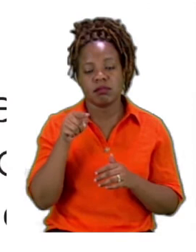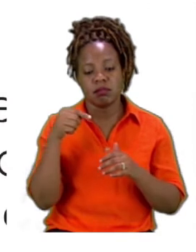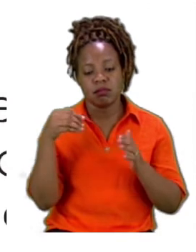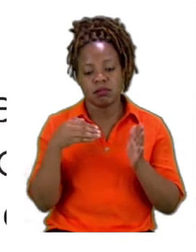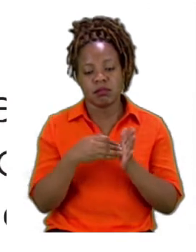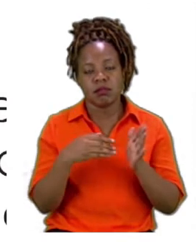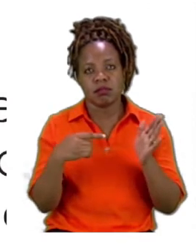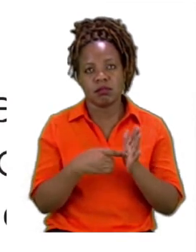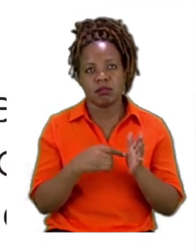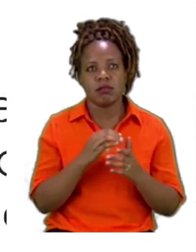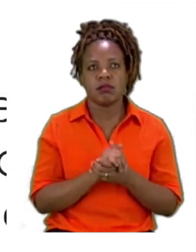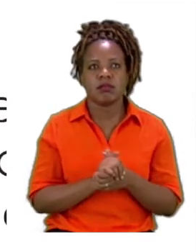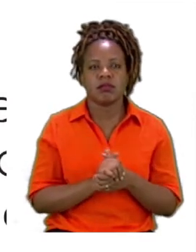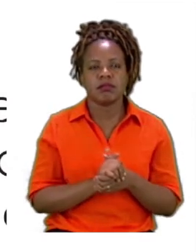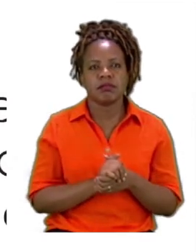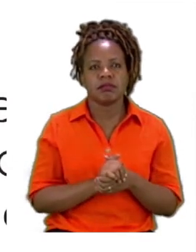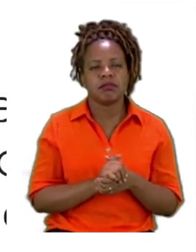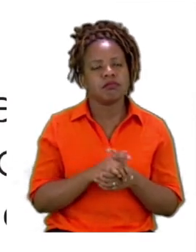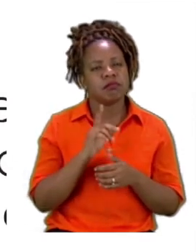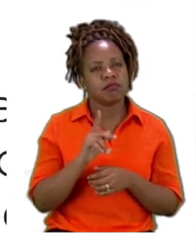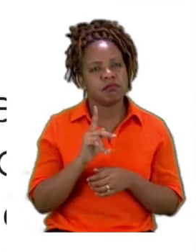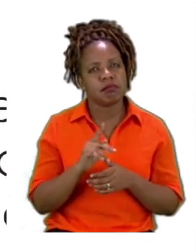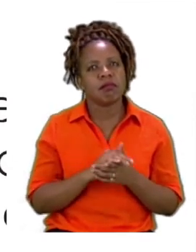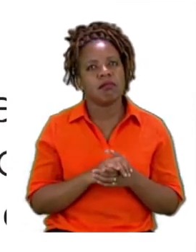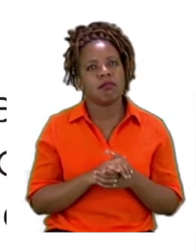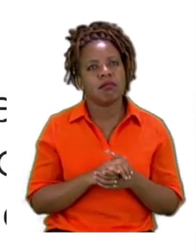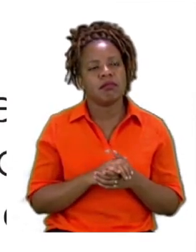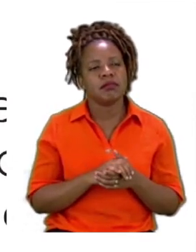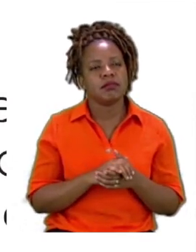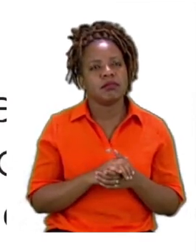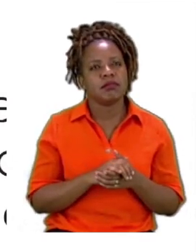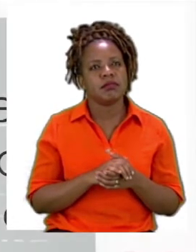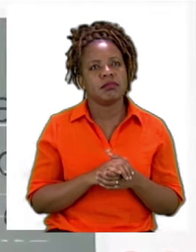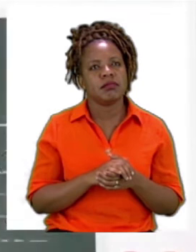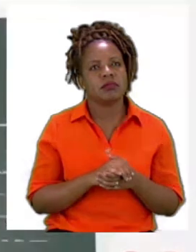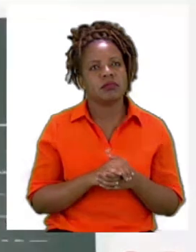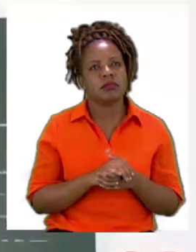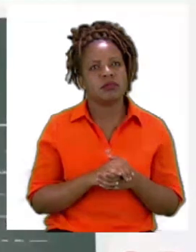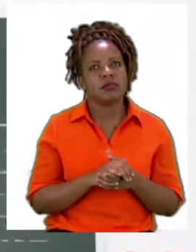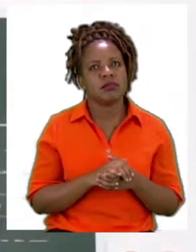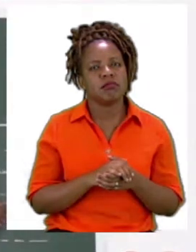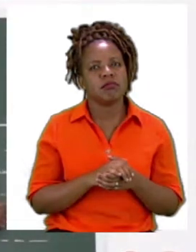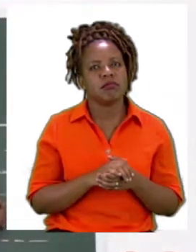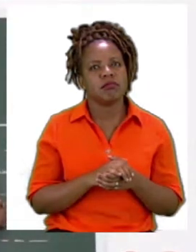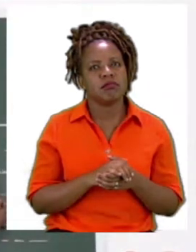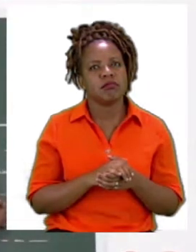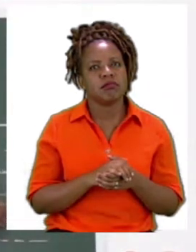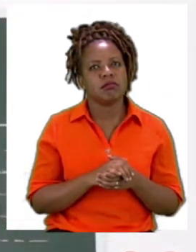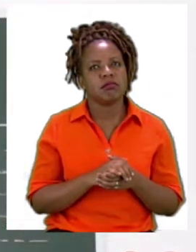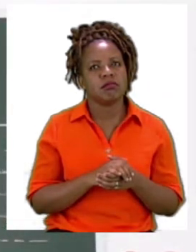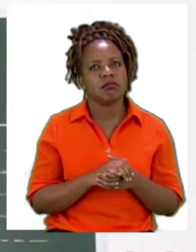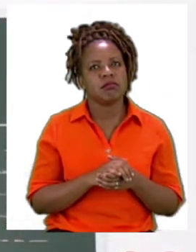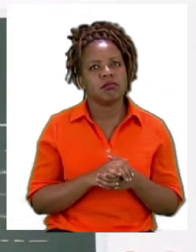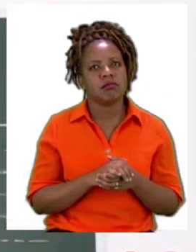But before we end our sentence, we're going to start it. And since I don't have any more space on the board, I am going